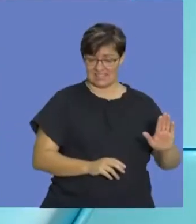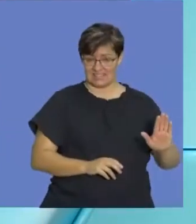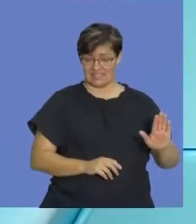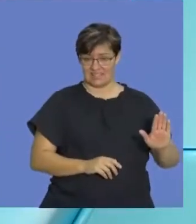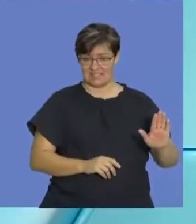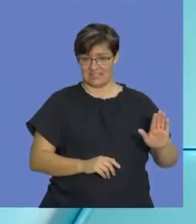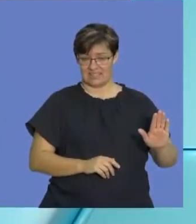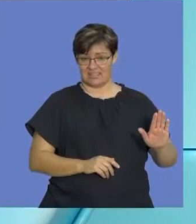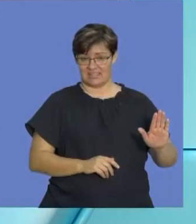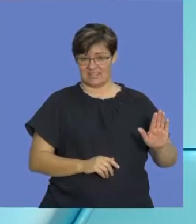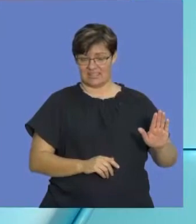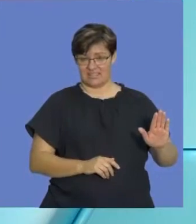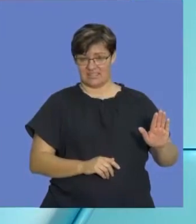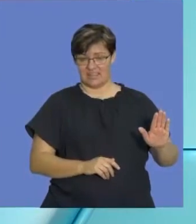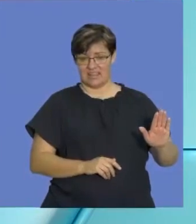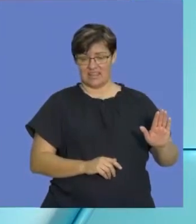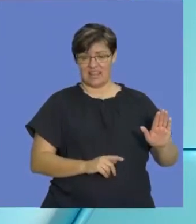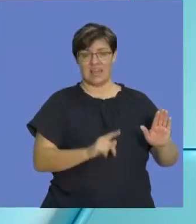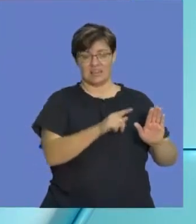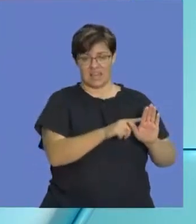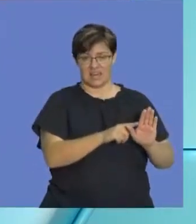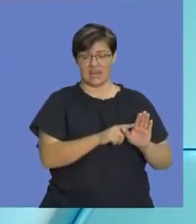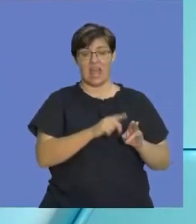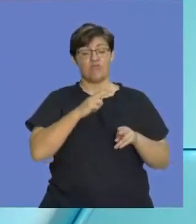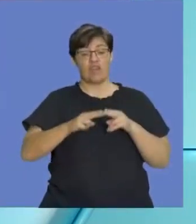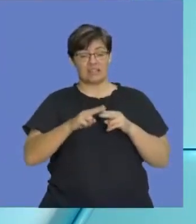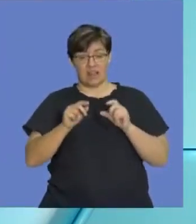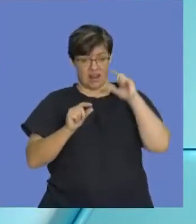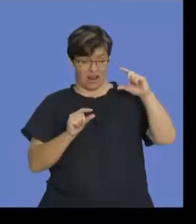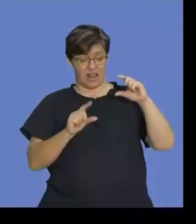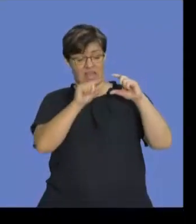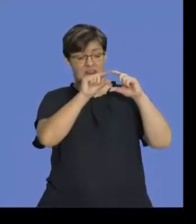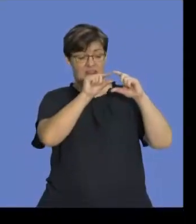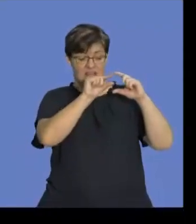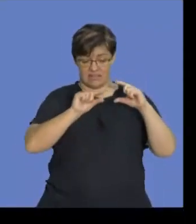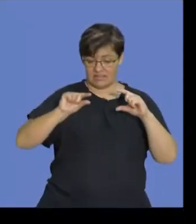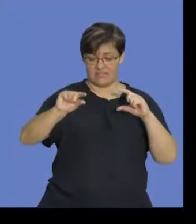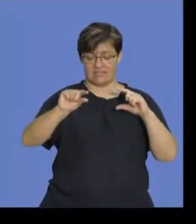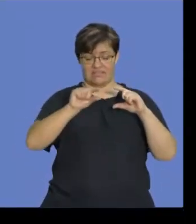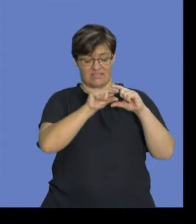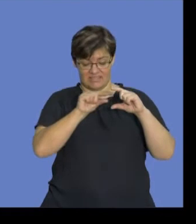rental figure, move it to factory overheads, and this is where we come to,